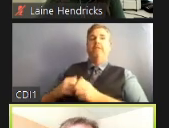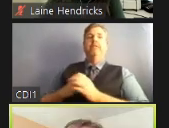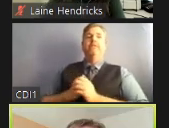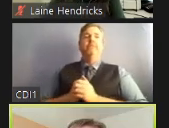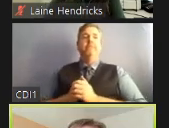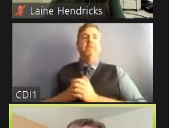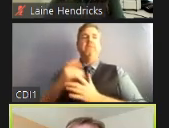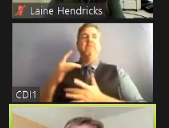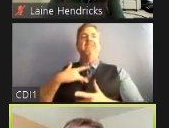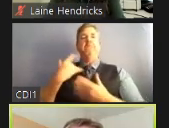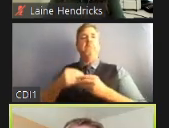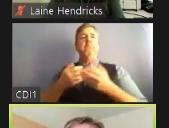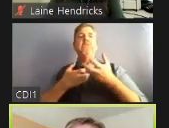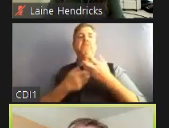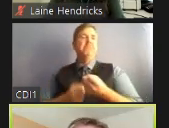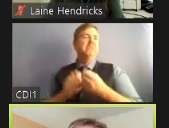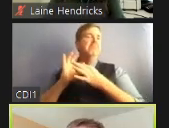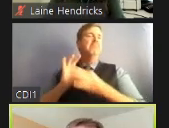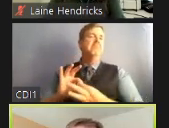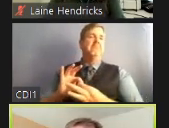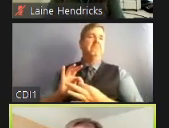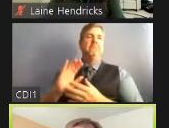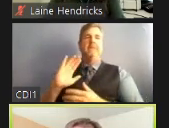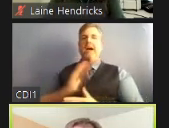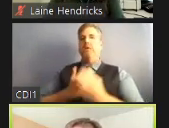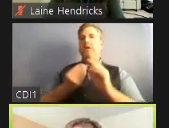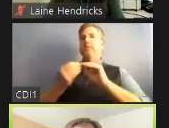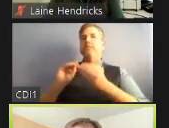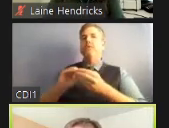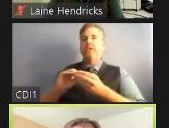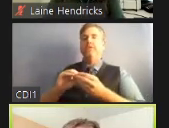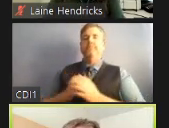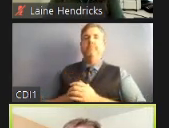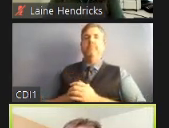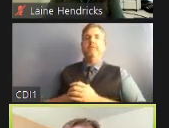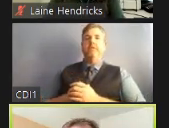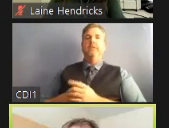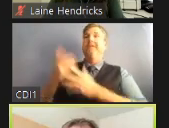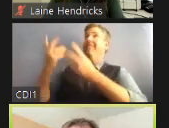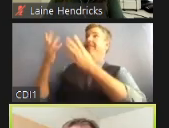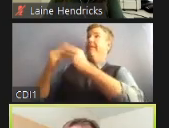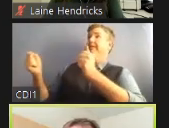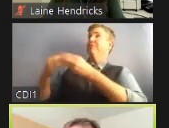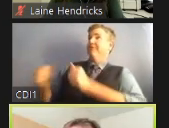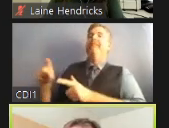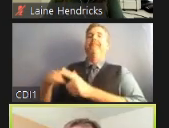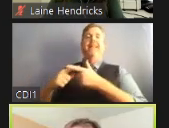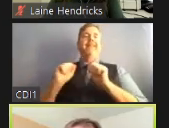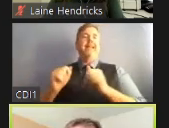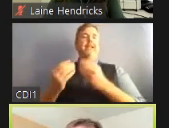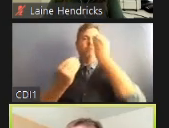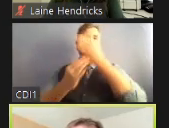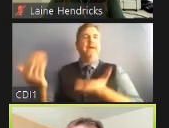numerator and the denominator, because we're looking at proportions, to offer a more accurate response for you in the community.